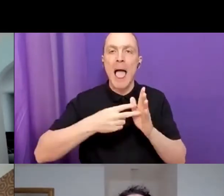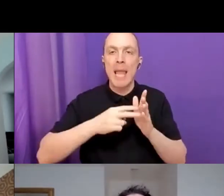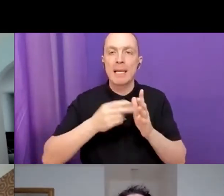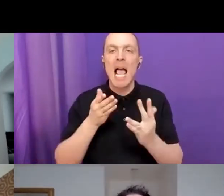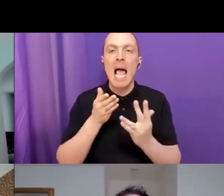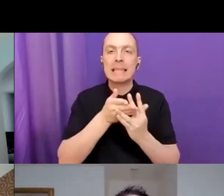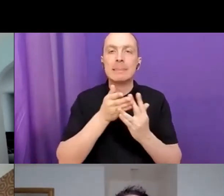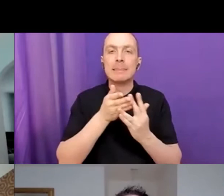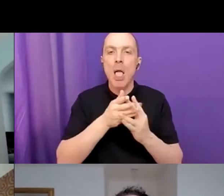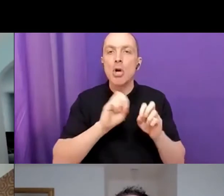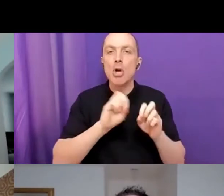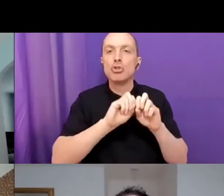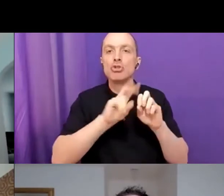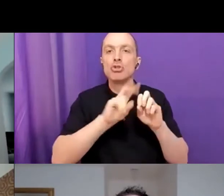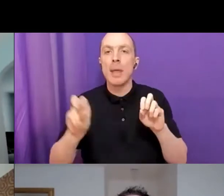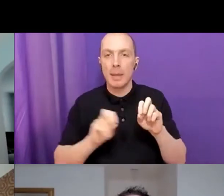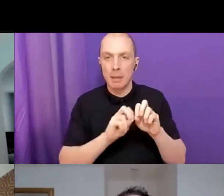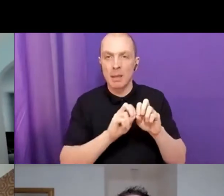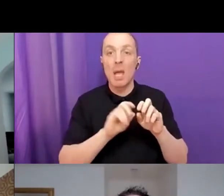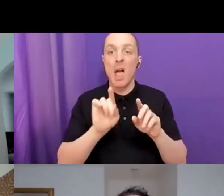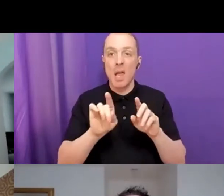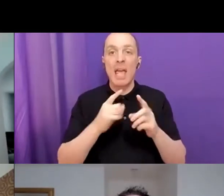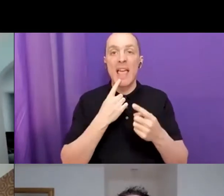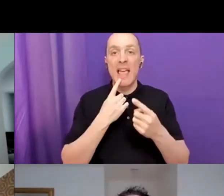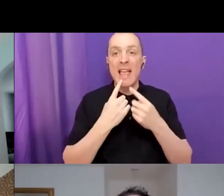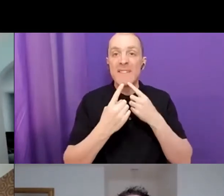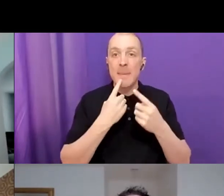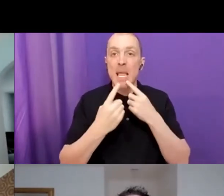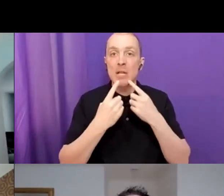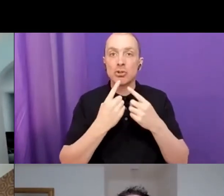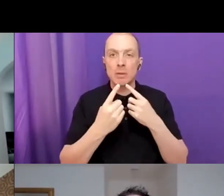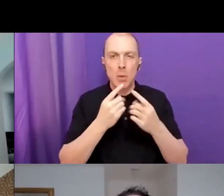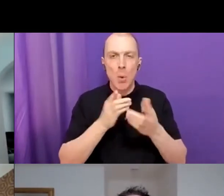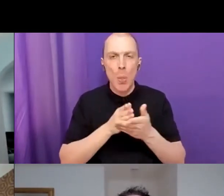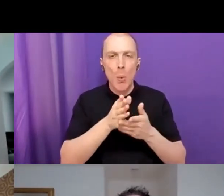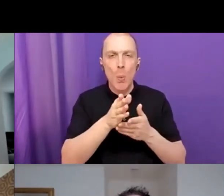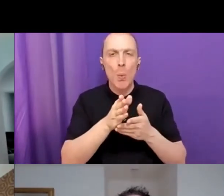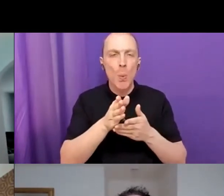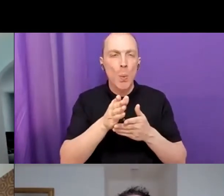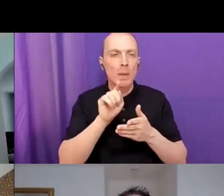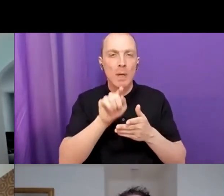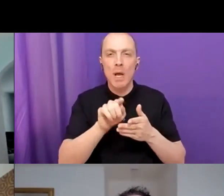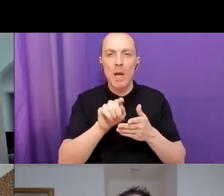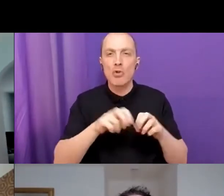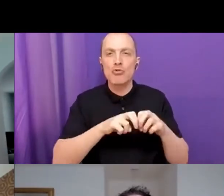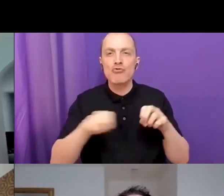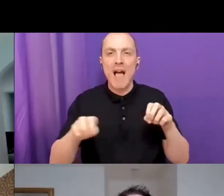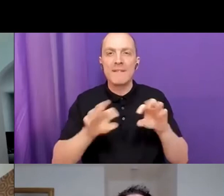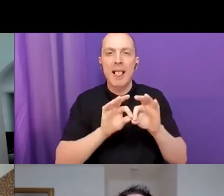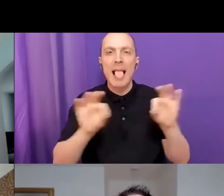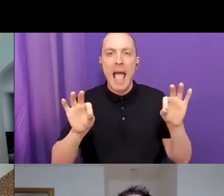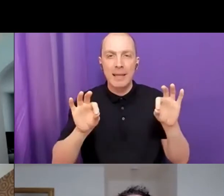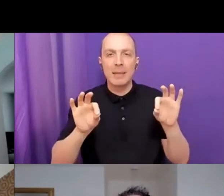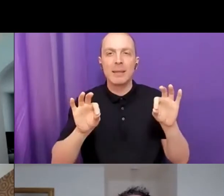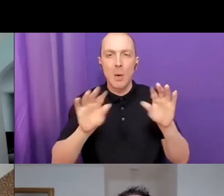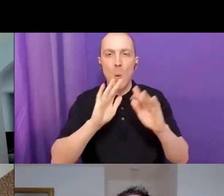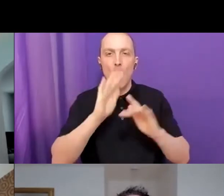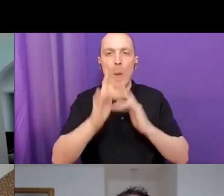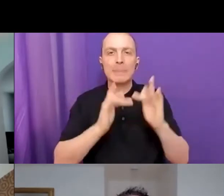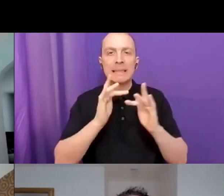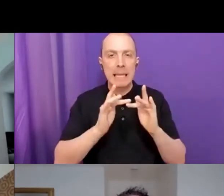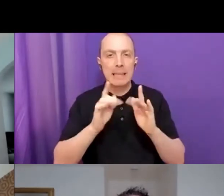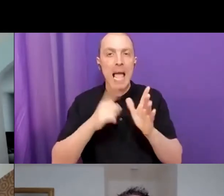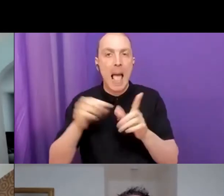specifically looking at the information available via the Traveline Scotland website and app. My name is Emma